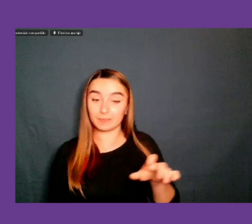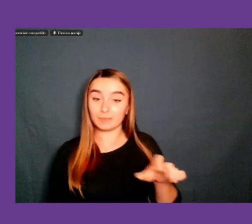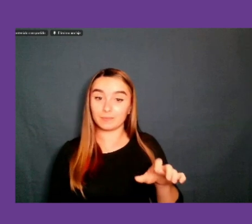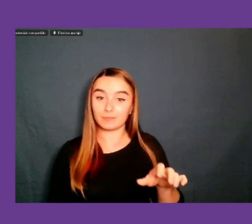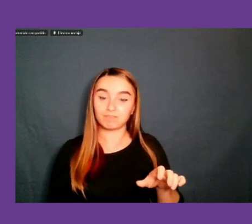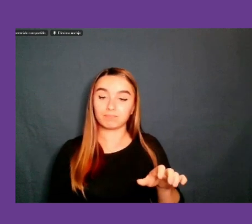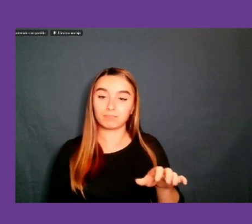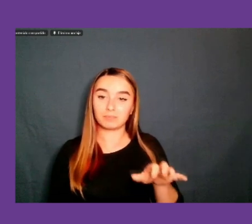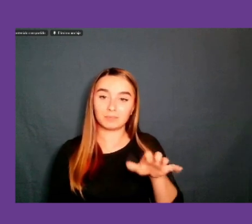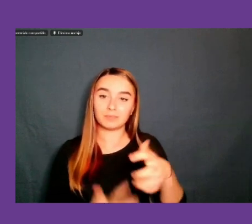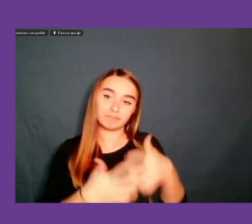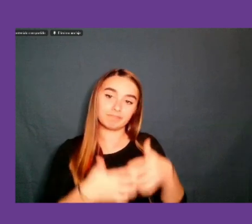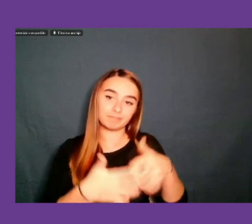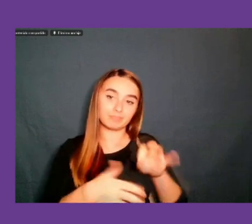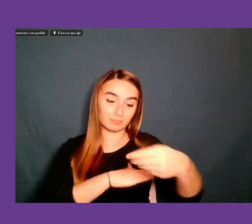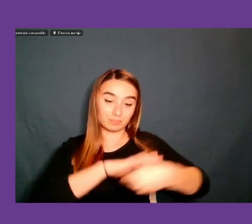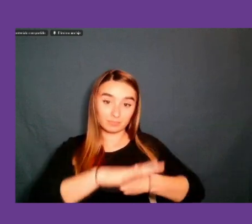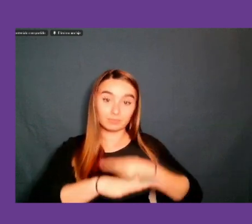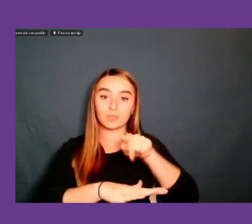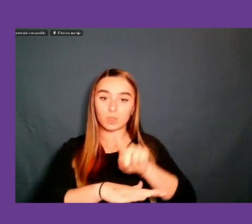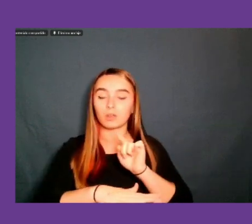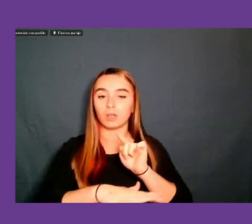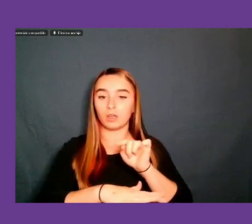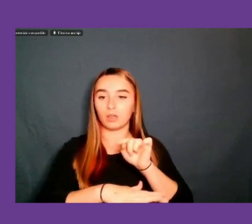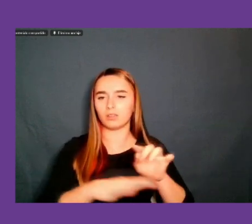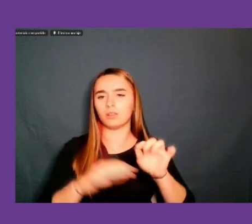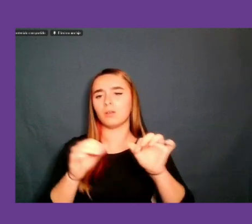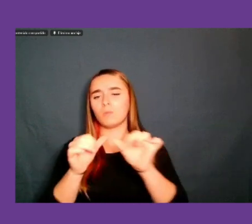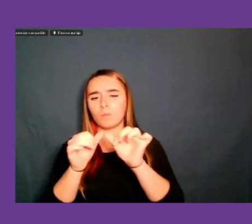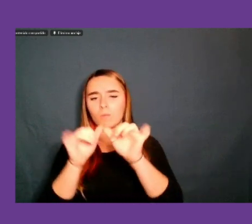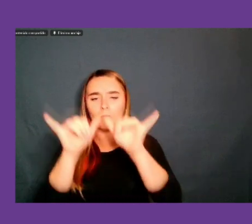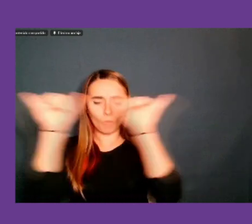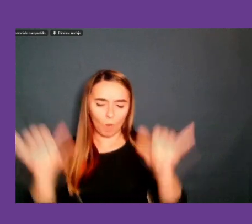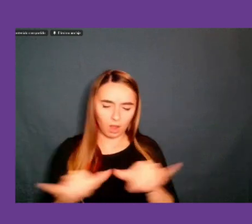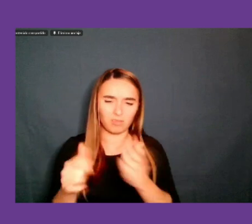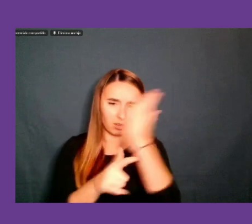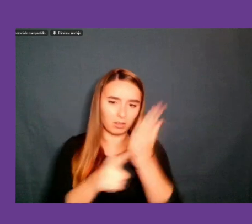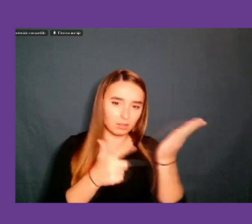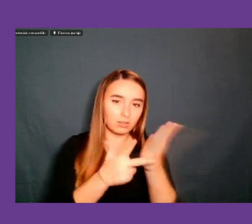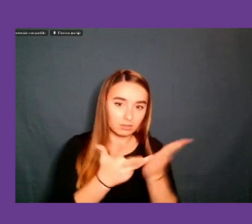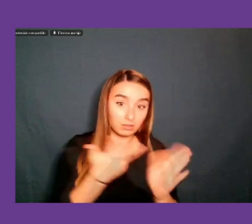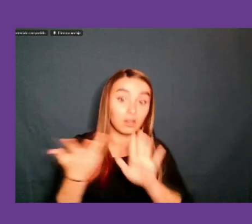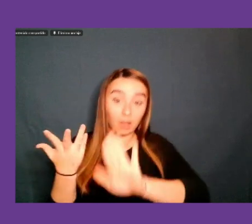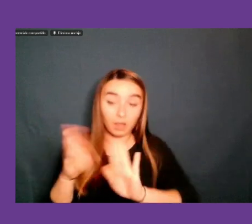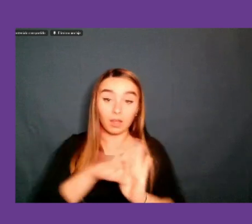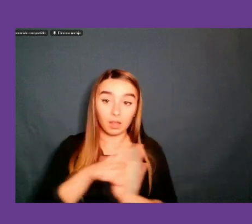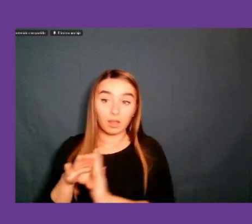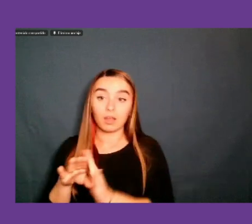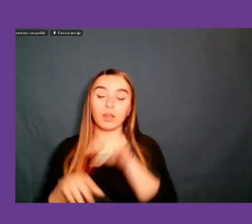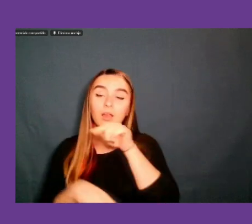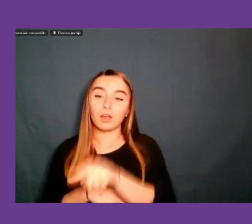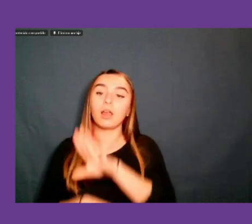are under the multimodality and all those issues are covered by the Sense and Legacy Joint Technical Body